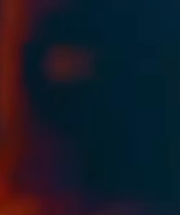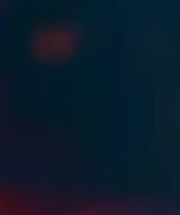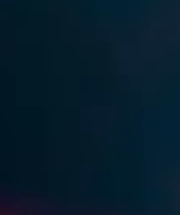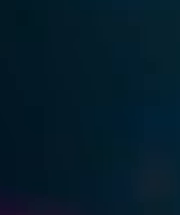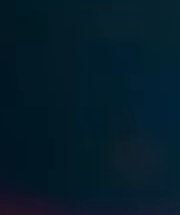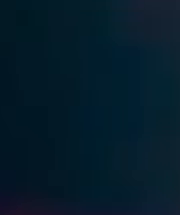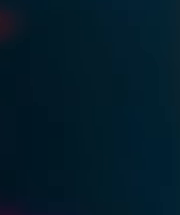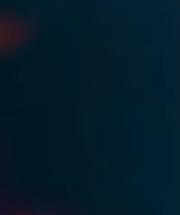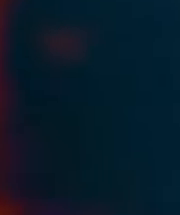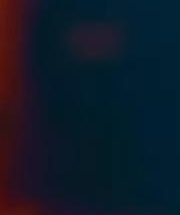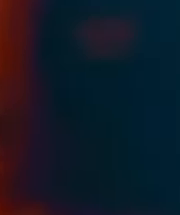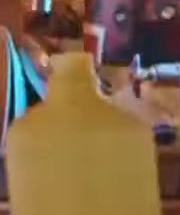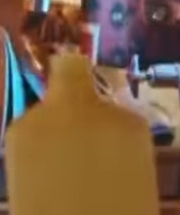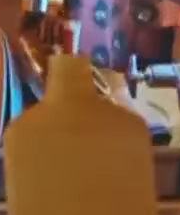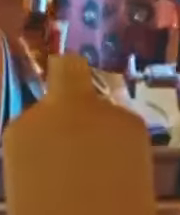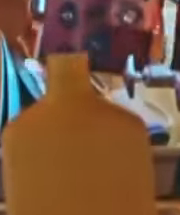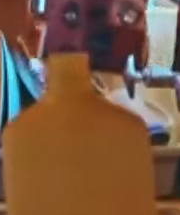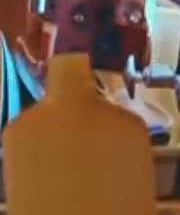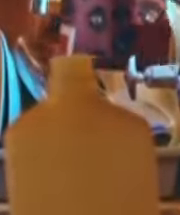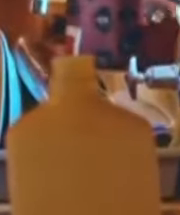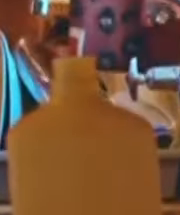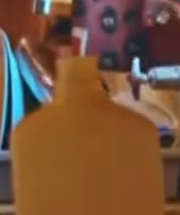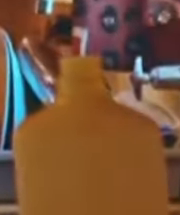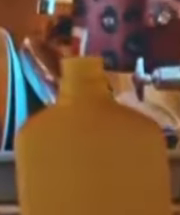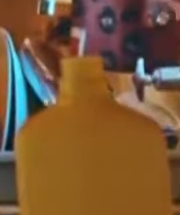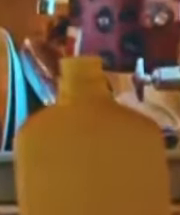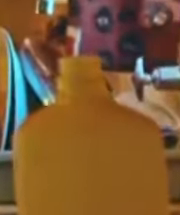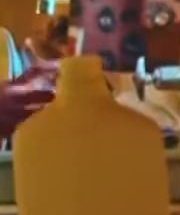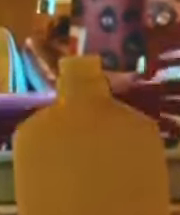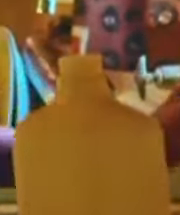Bule, na follow me lan tawi.